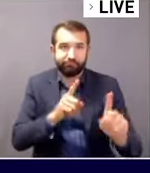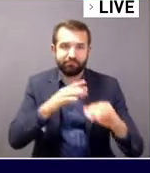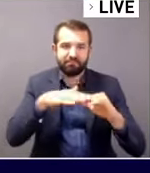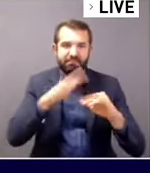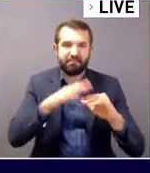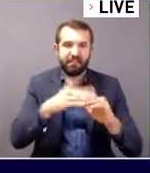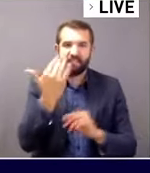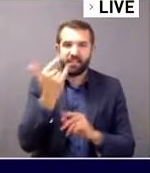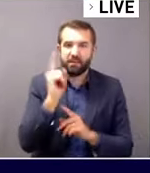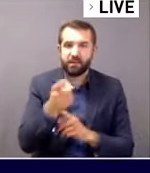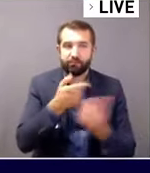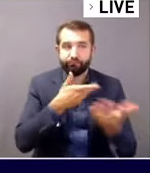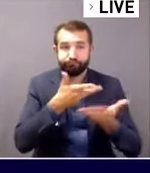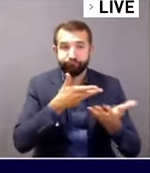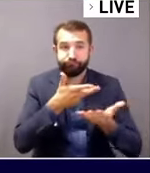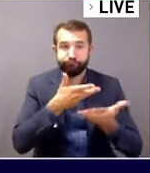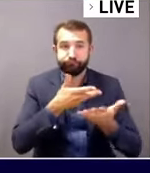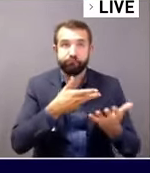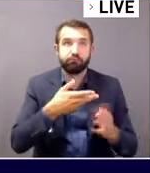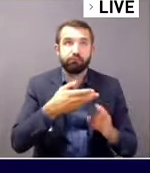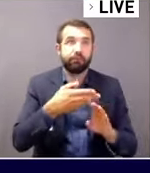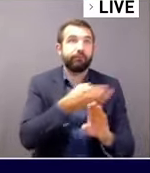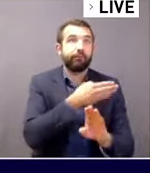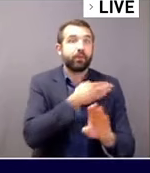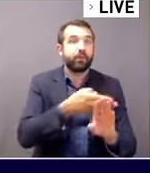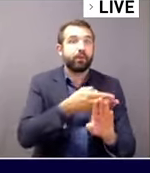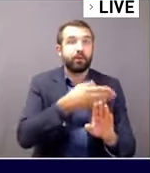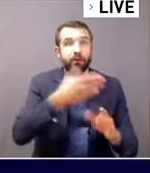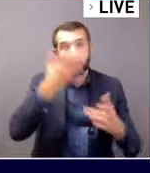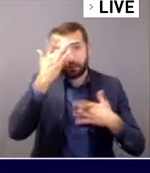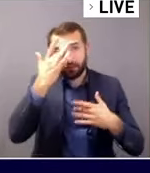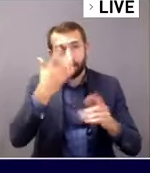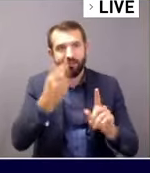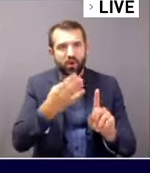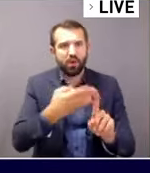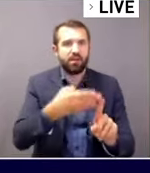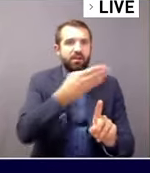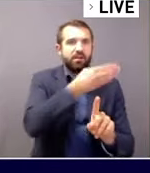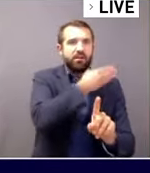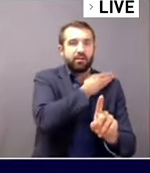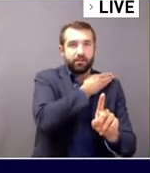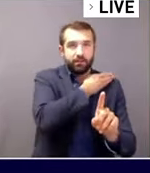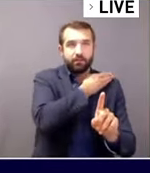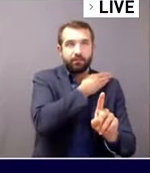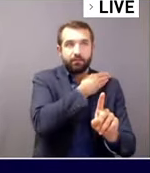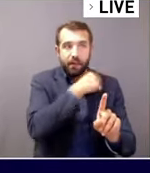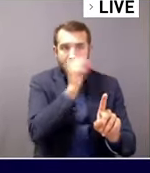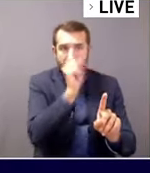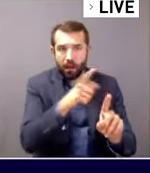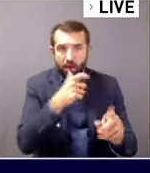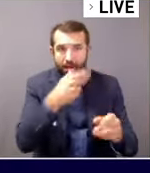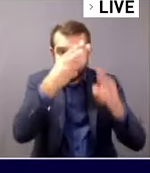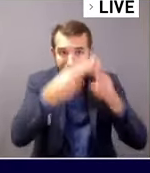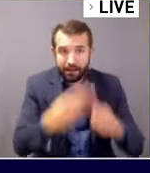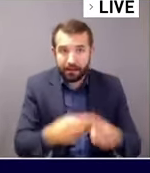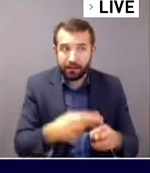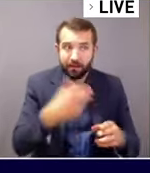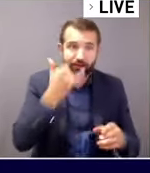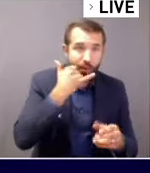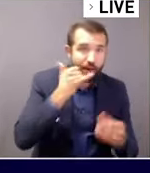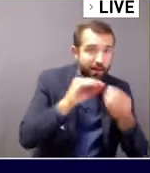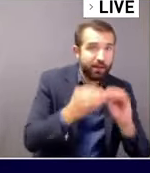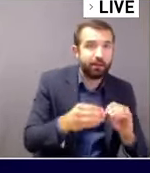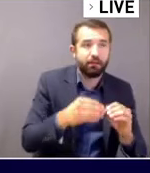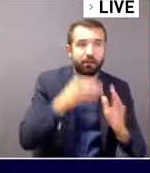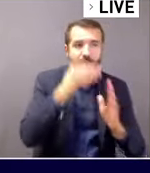when you had symptoms. We'll ask for their phone numbers, as well as anyone else you tell us about, so that we can call them and